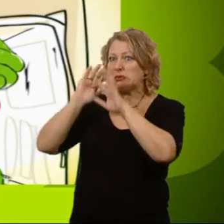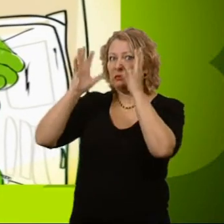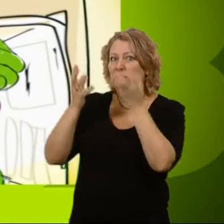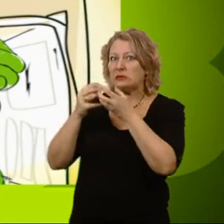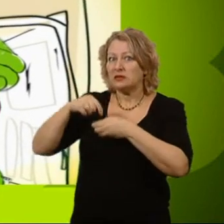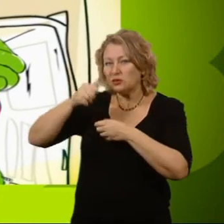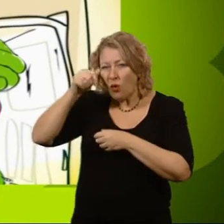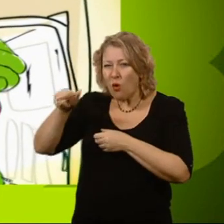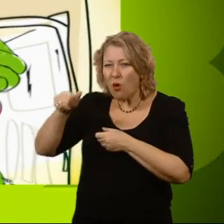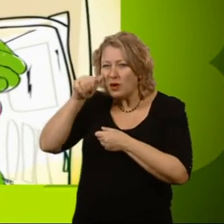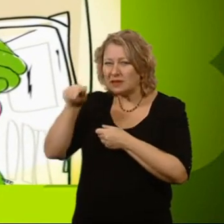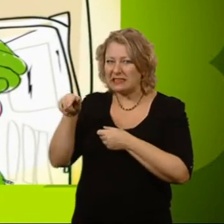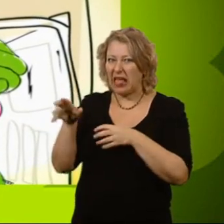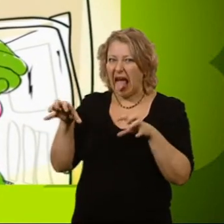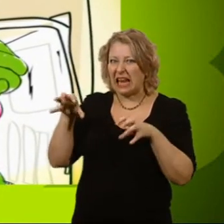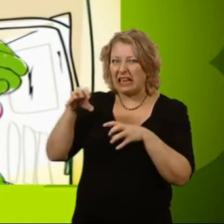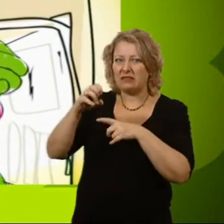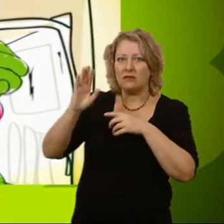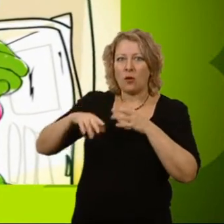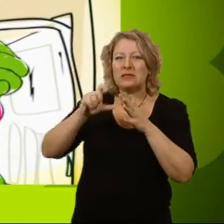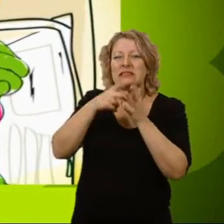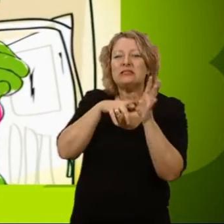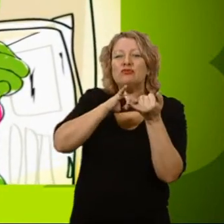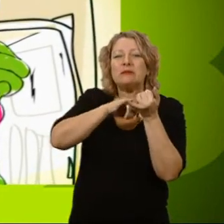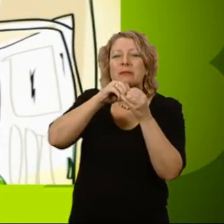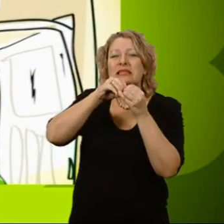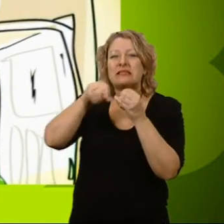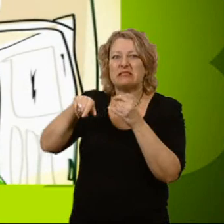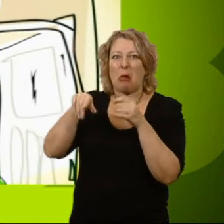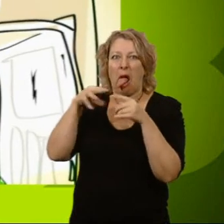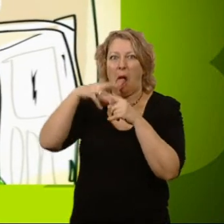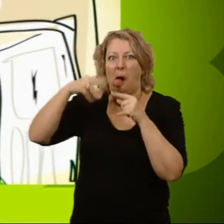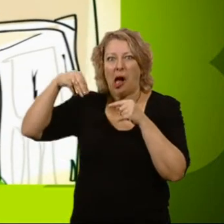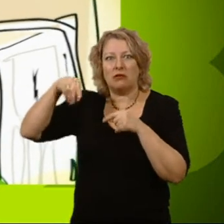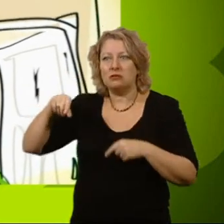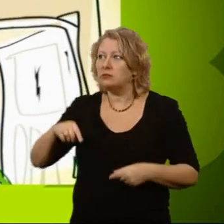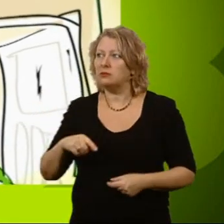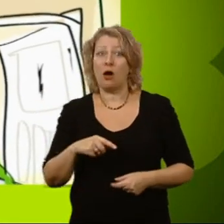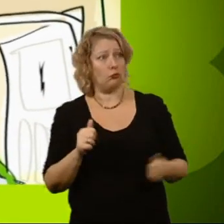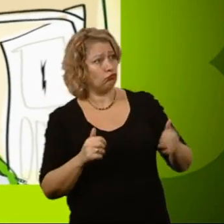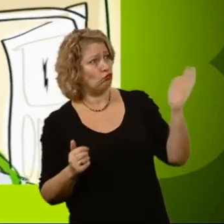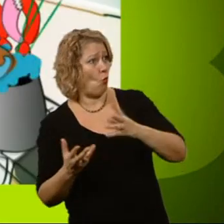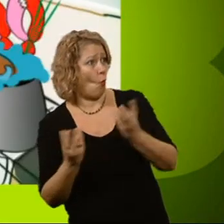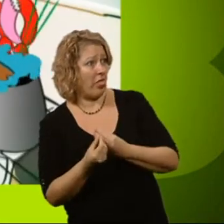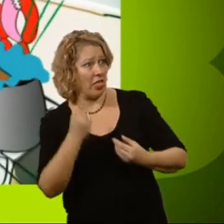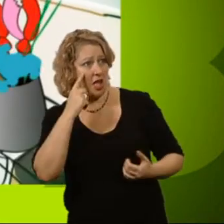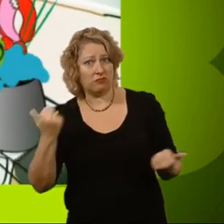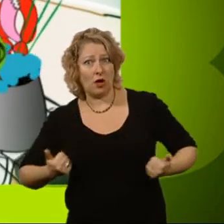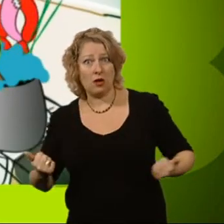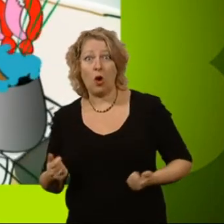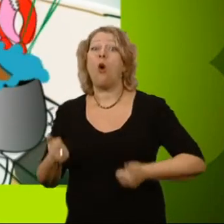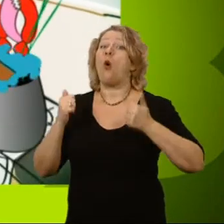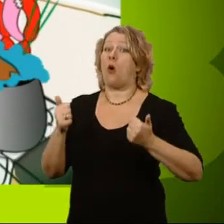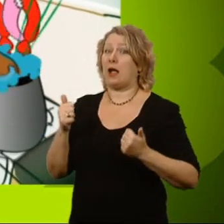one of the deadly fish people from Sirius B, and she's a whelk. Well, they could come along too. I think they'd enjoy it. Righto. How